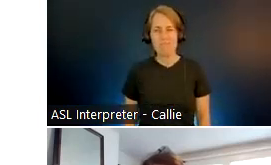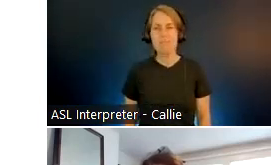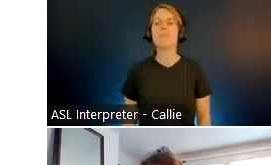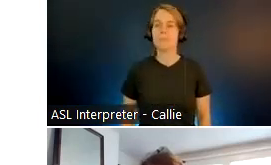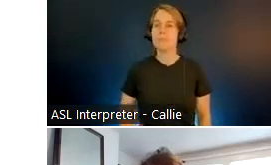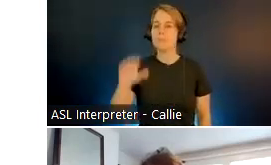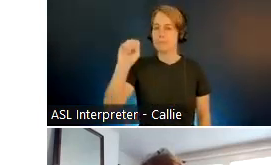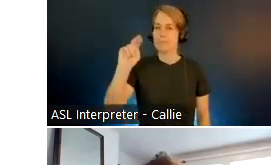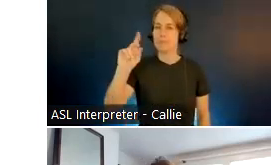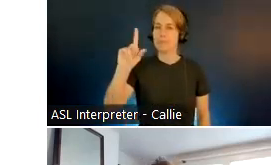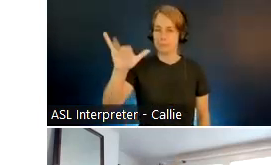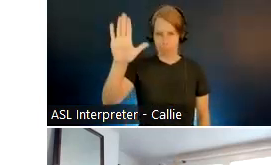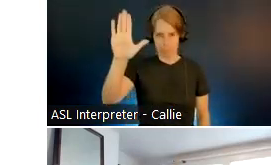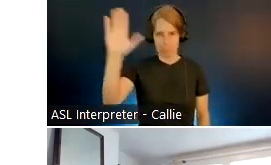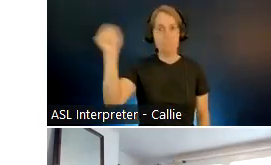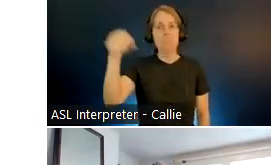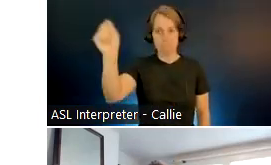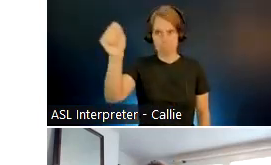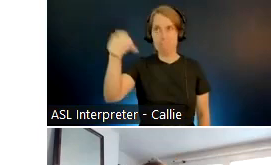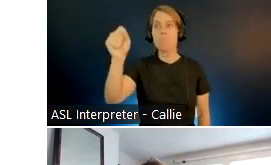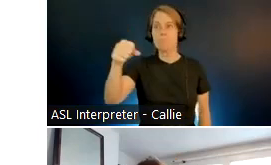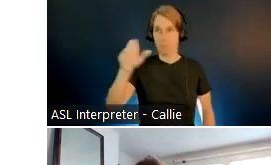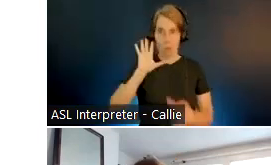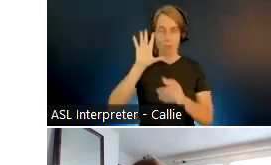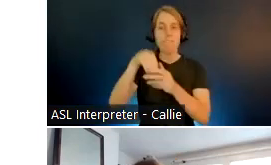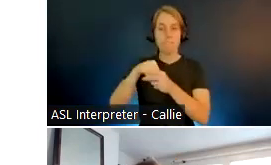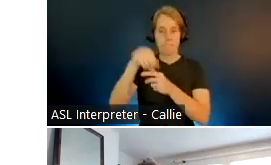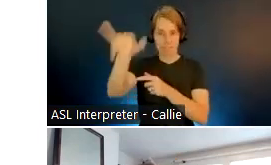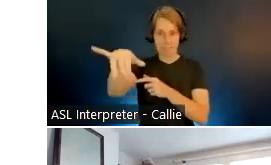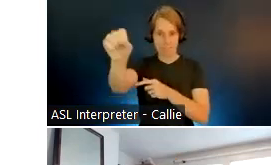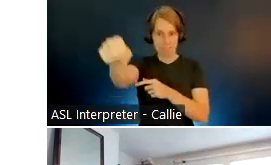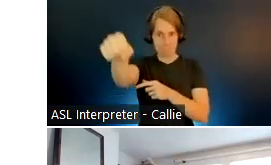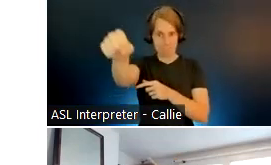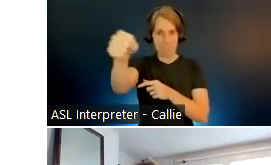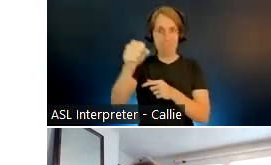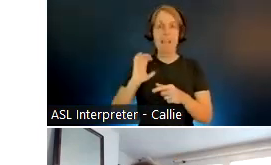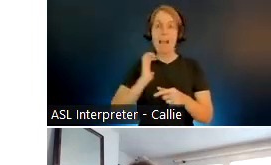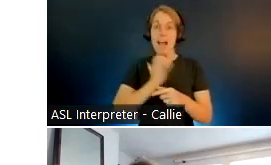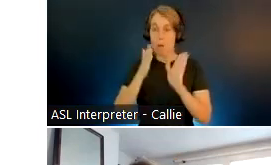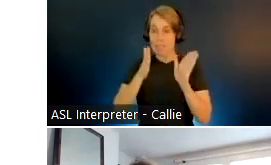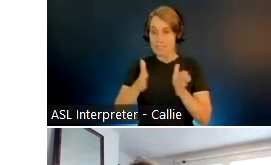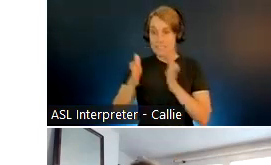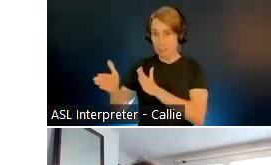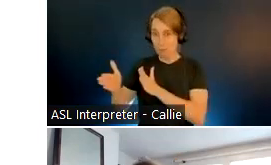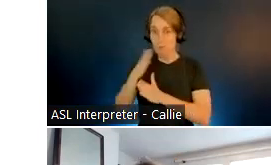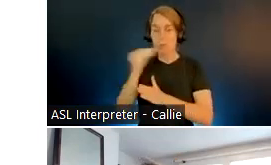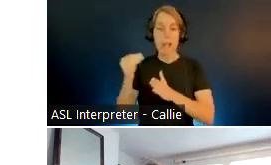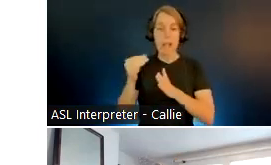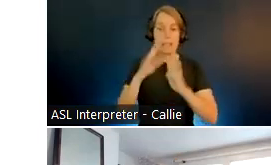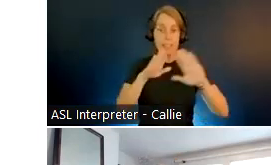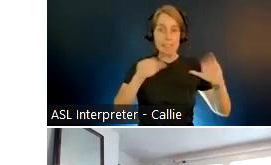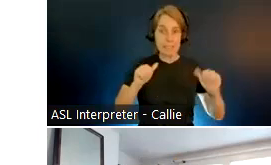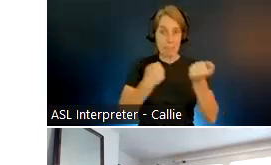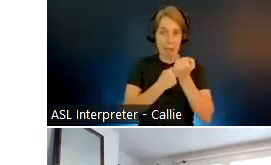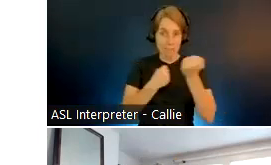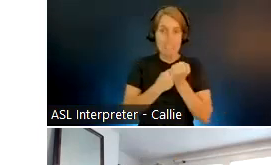take this one. So we do. So that's a part of our individual and systems advocacy. So like I mentioned before, we not